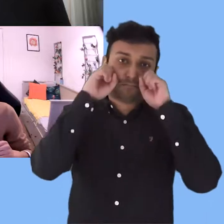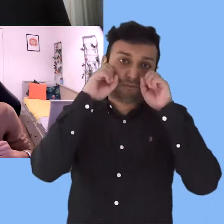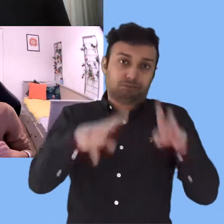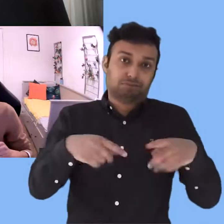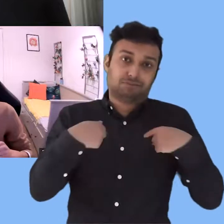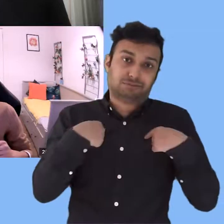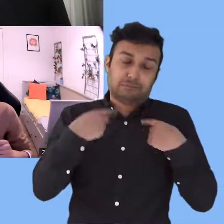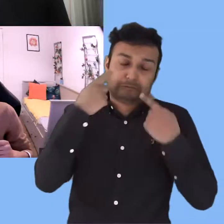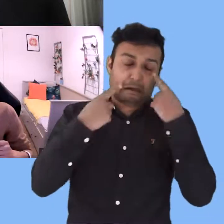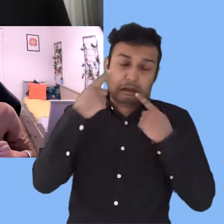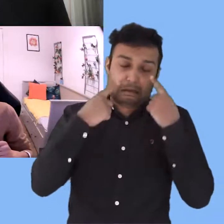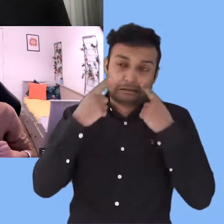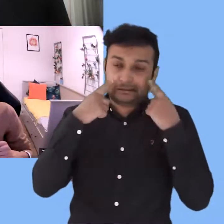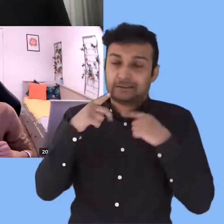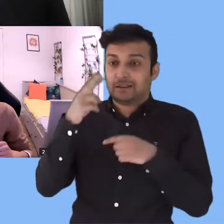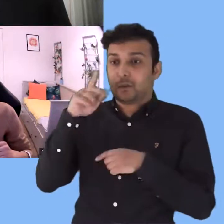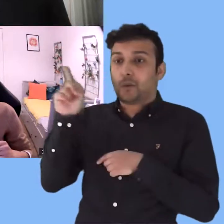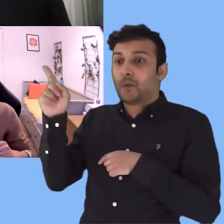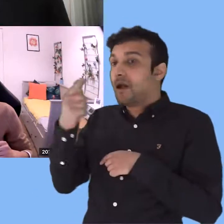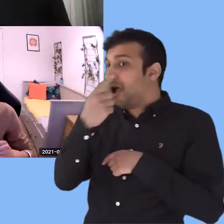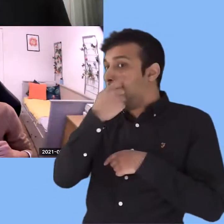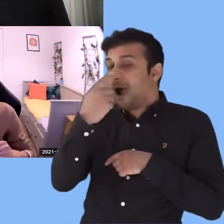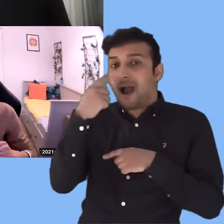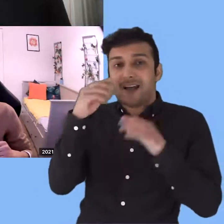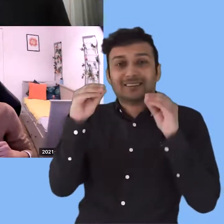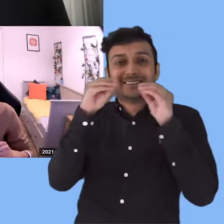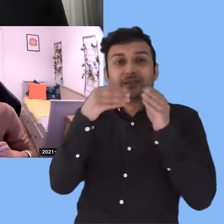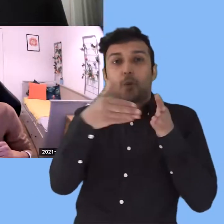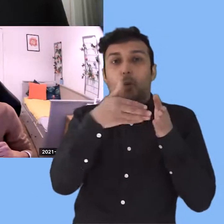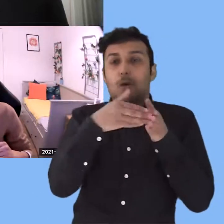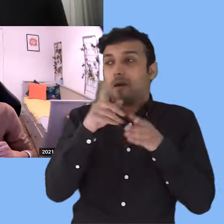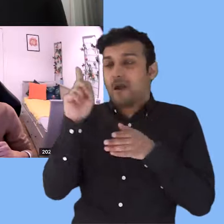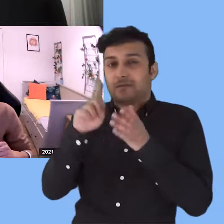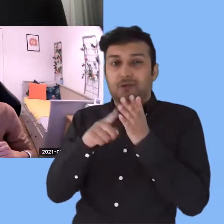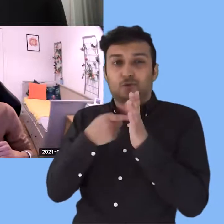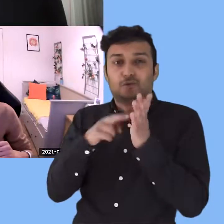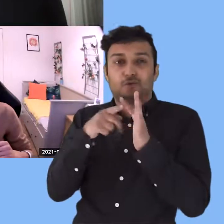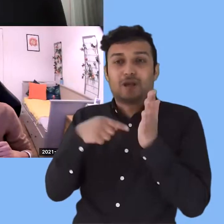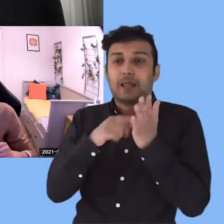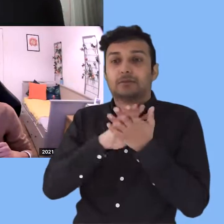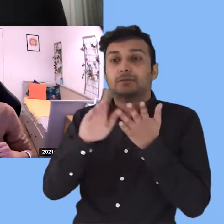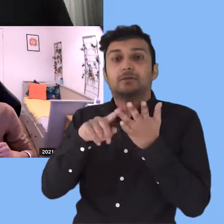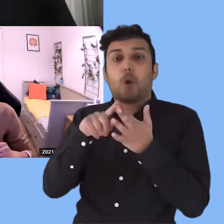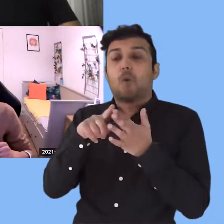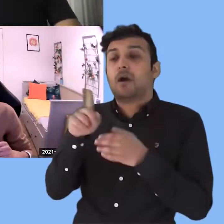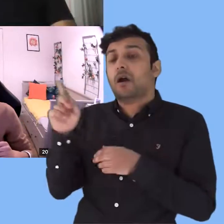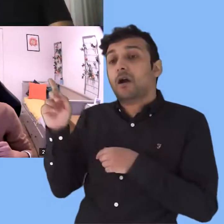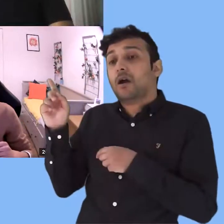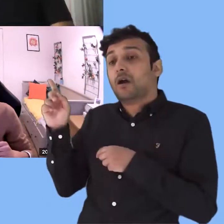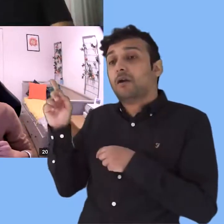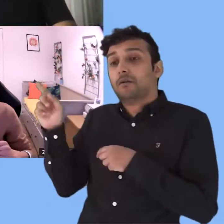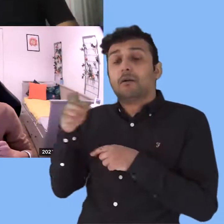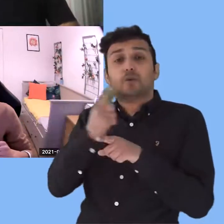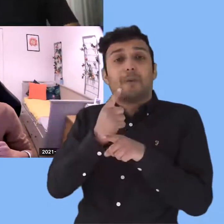illustrated by Zung Ho. And it is about a little girl who have eyes that look like